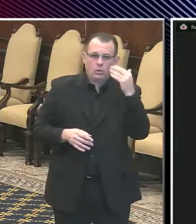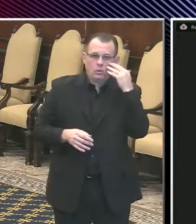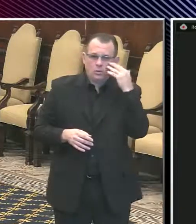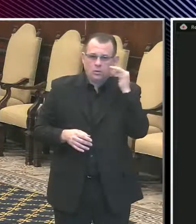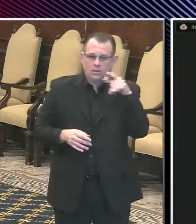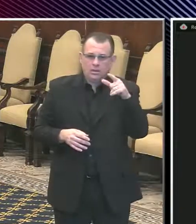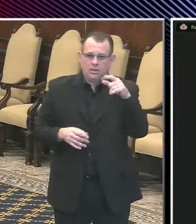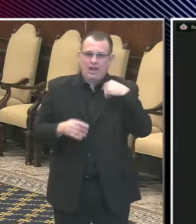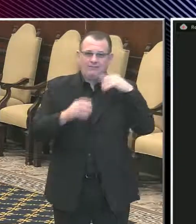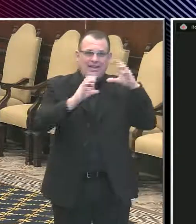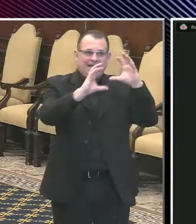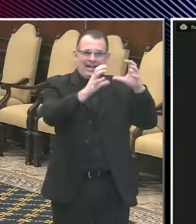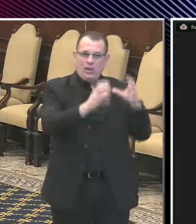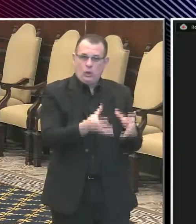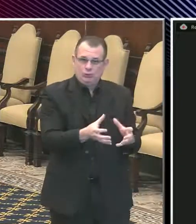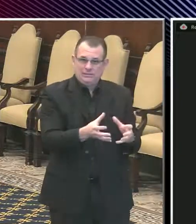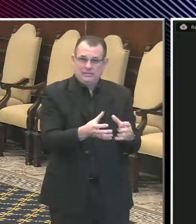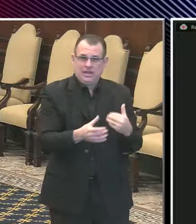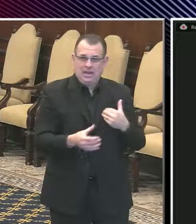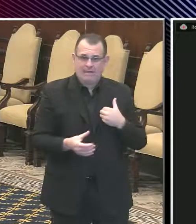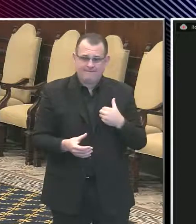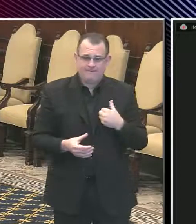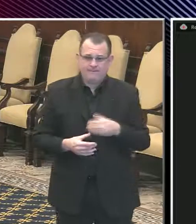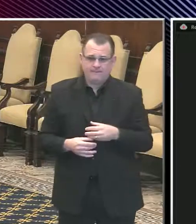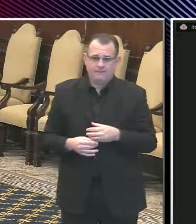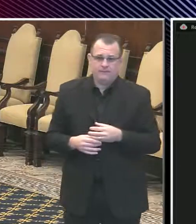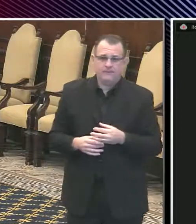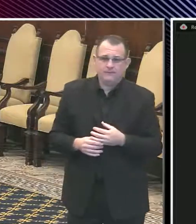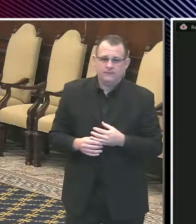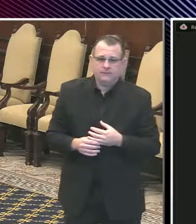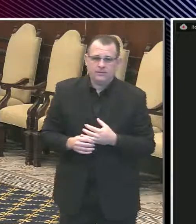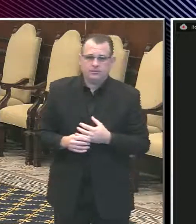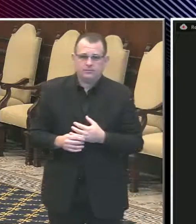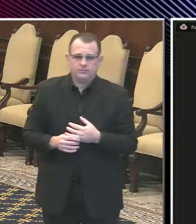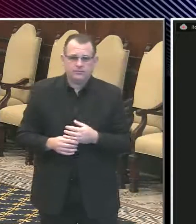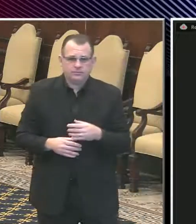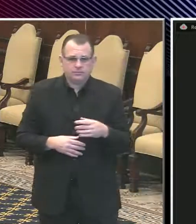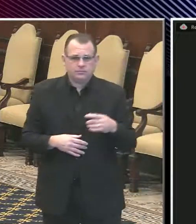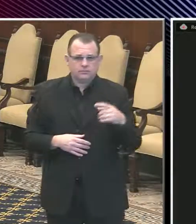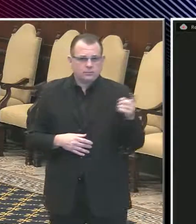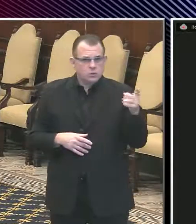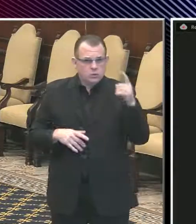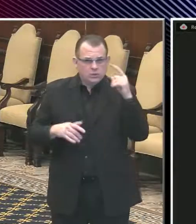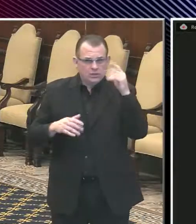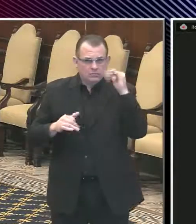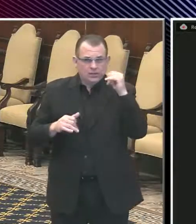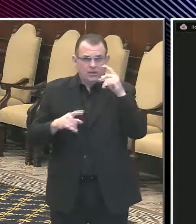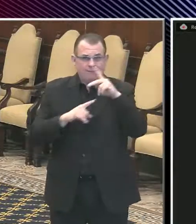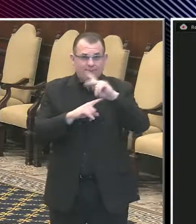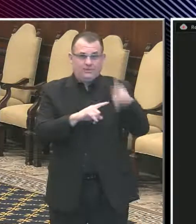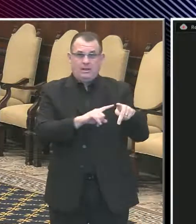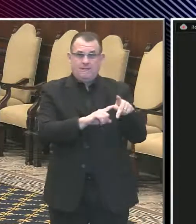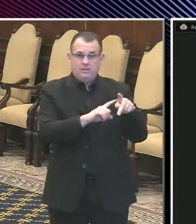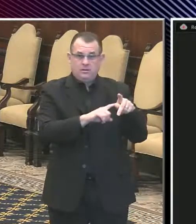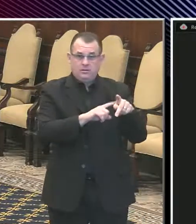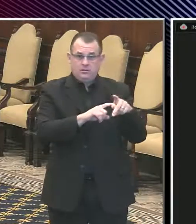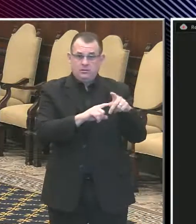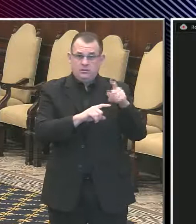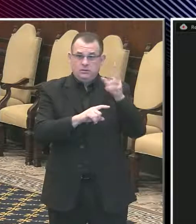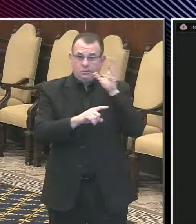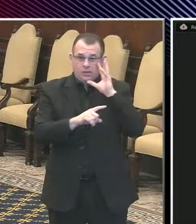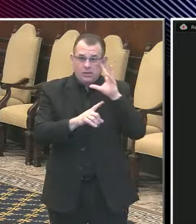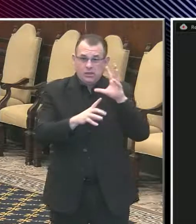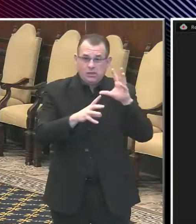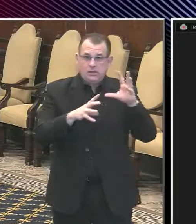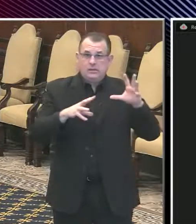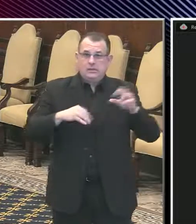that he laid out, do you anticipate Philadelphia kind of making tweaks to those guidelines, or could you expand at